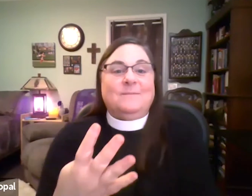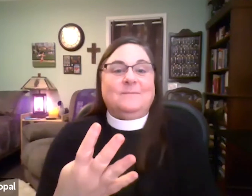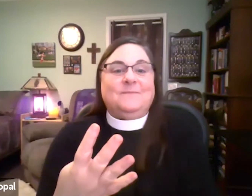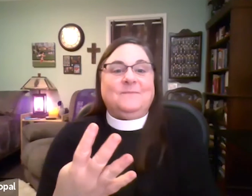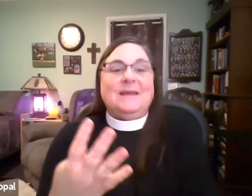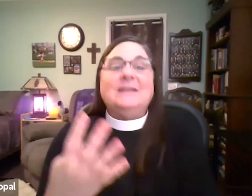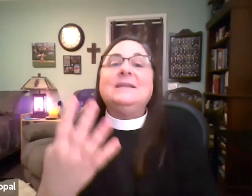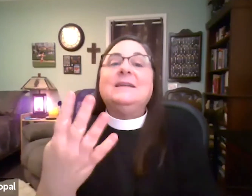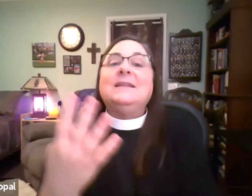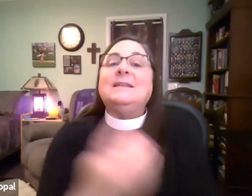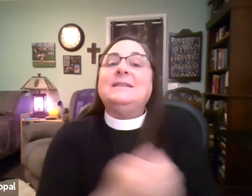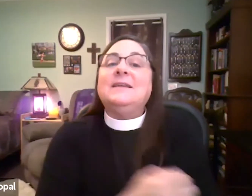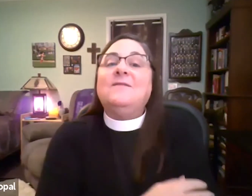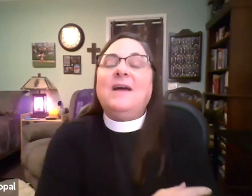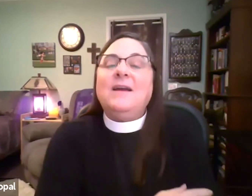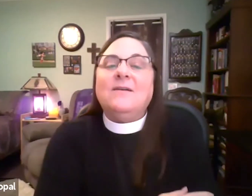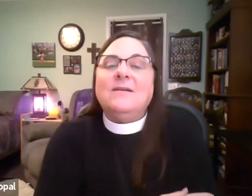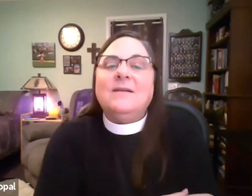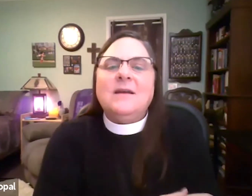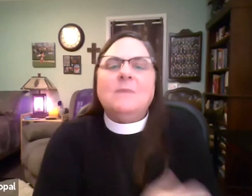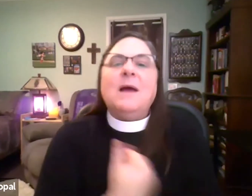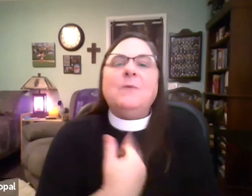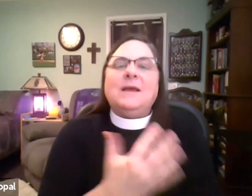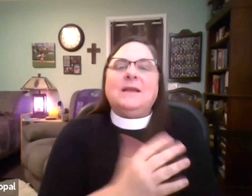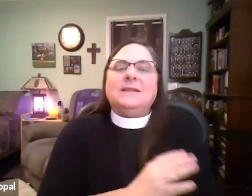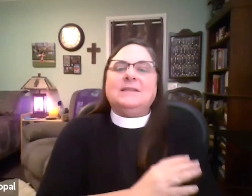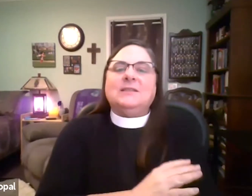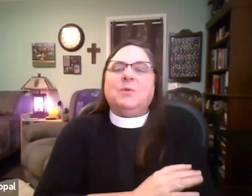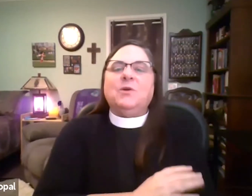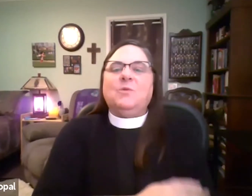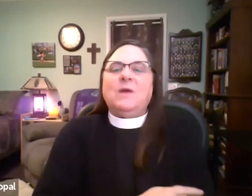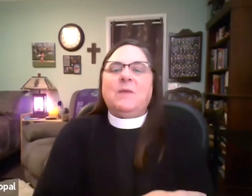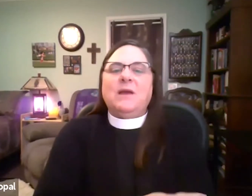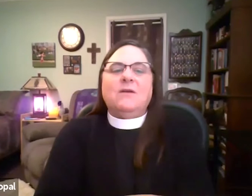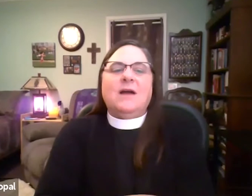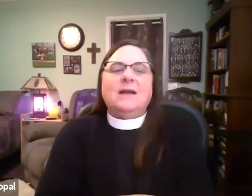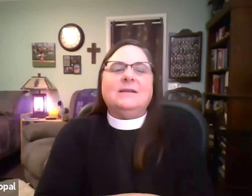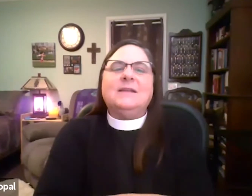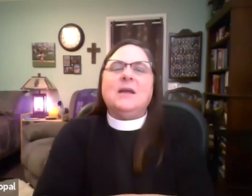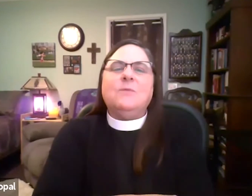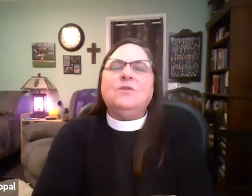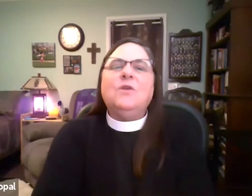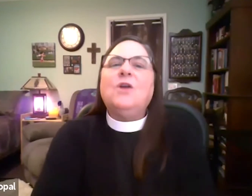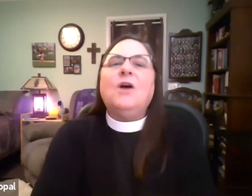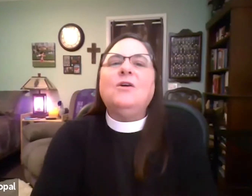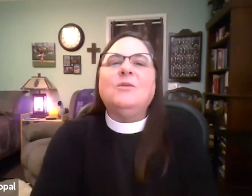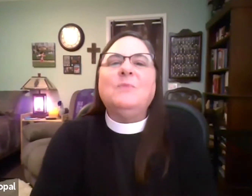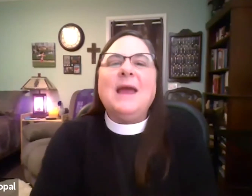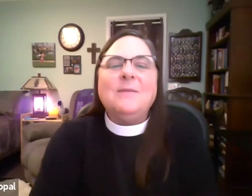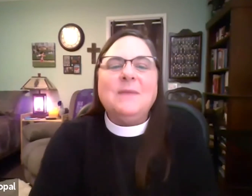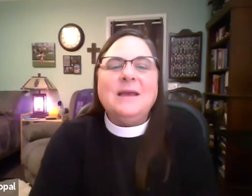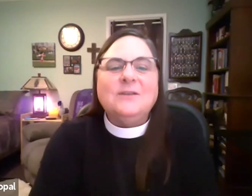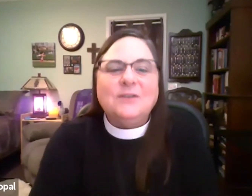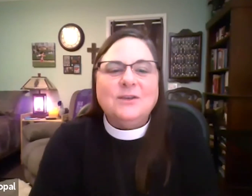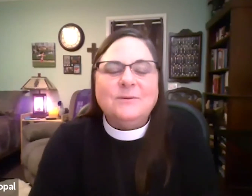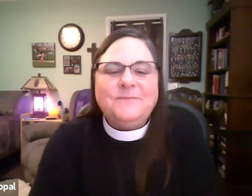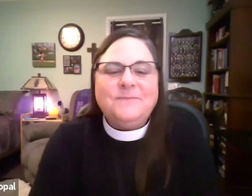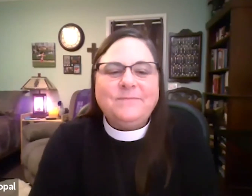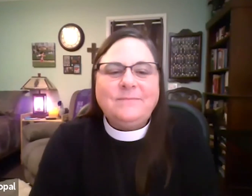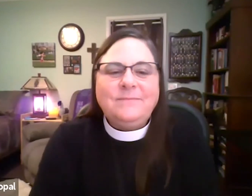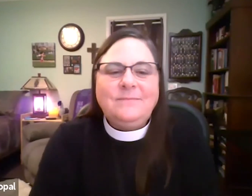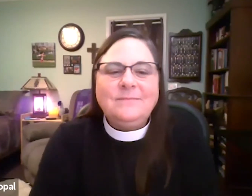Four, it's a cleansing fire. My wickedness is burned away by your kindness, and I will no longer be enemy to